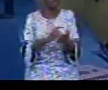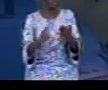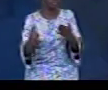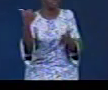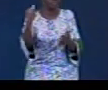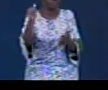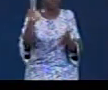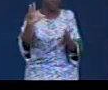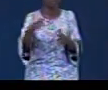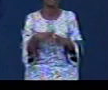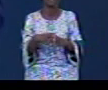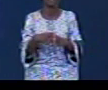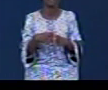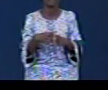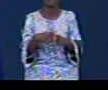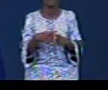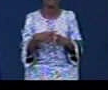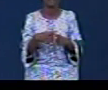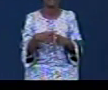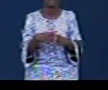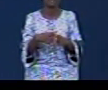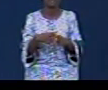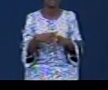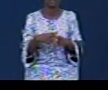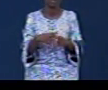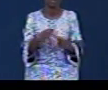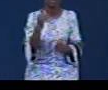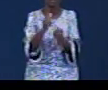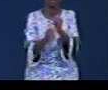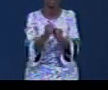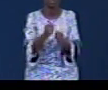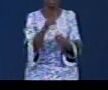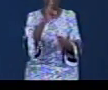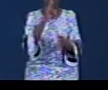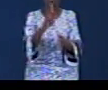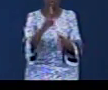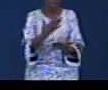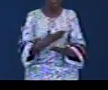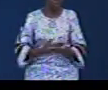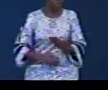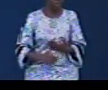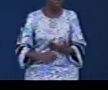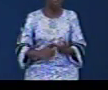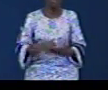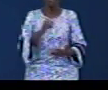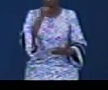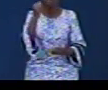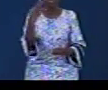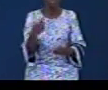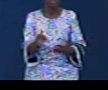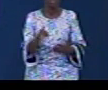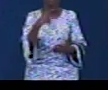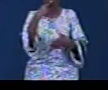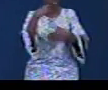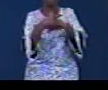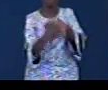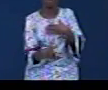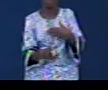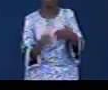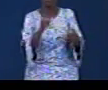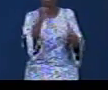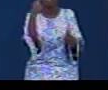13. In verse 13, which were born not of blood, nor of the will of